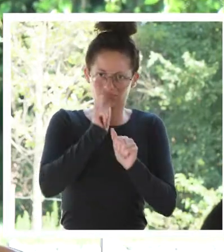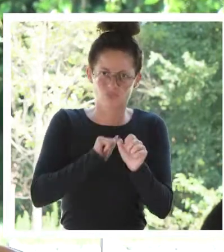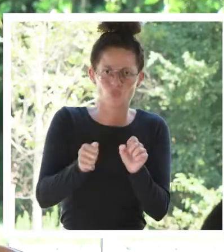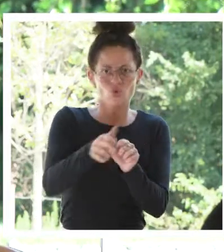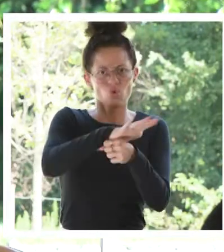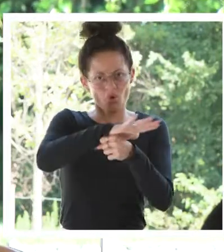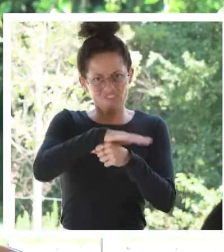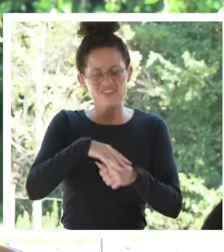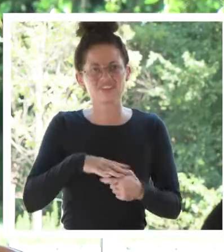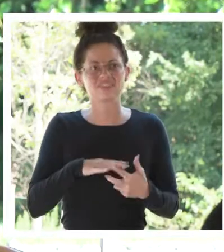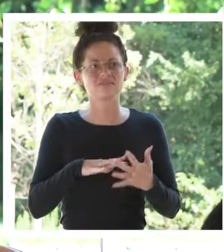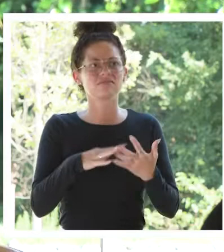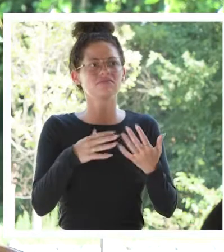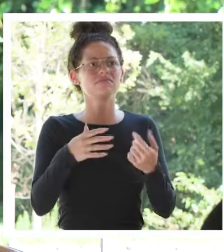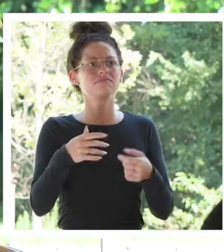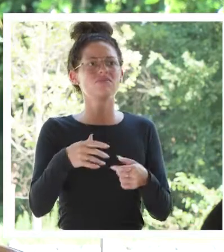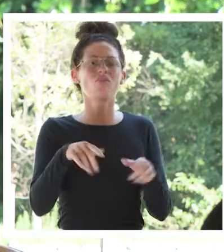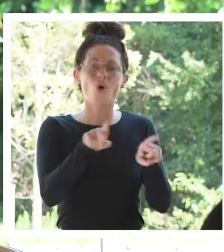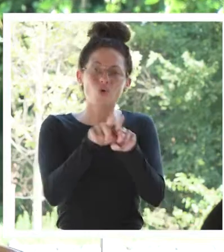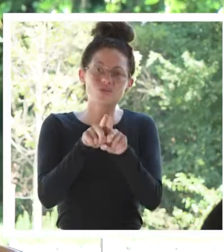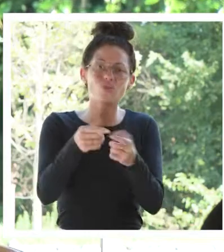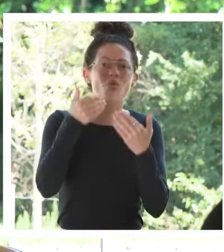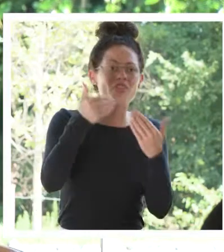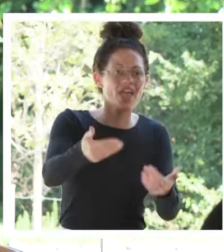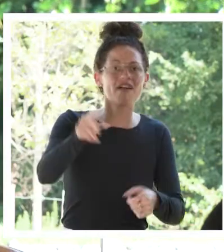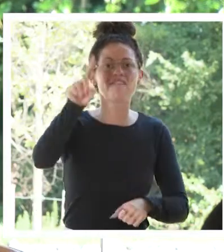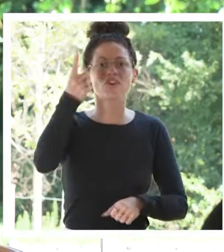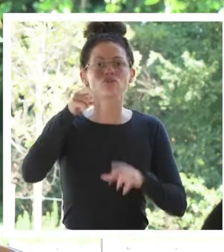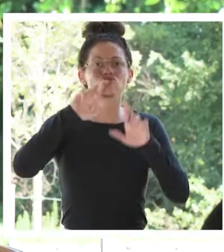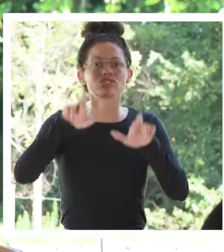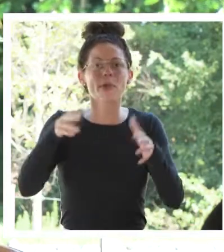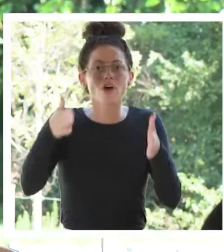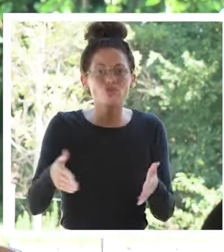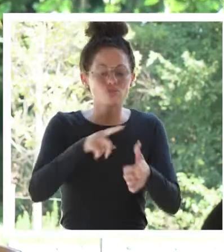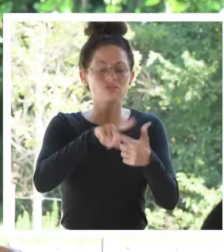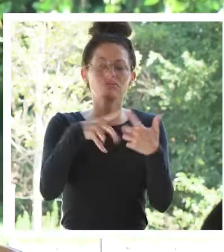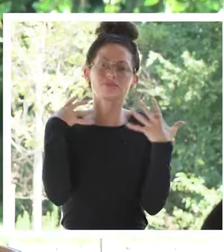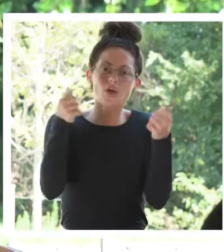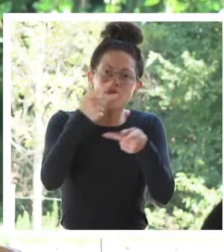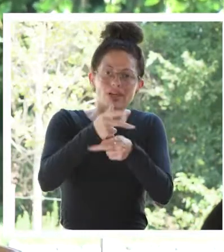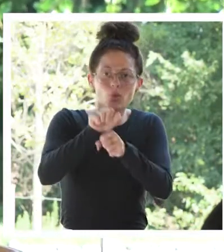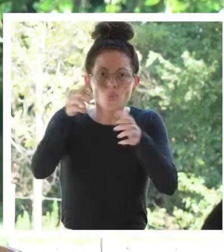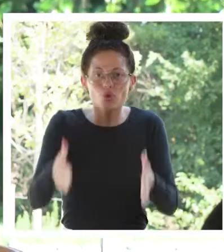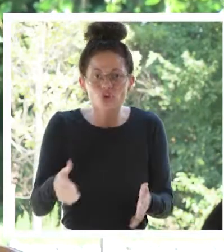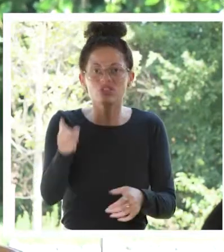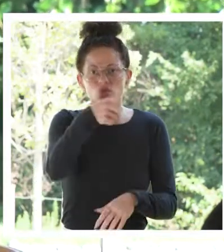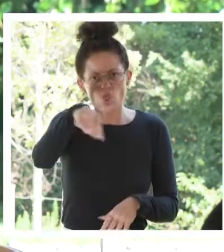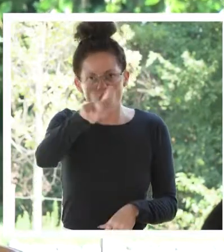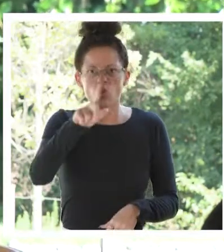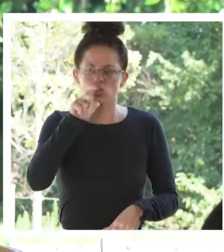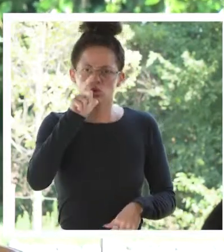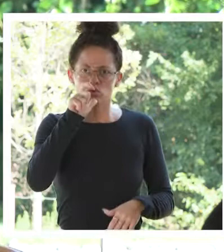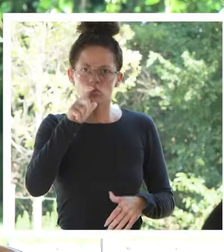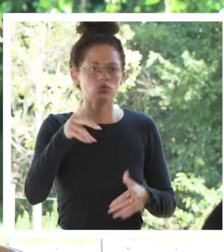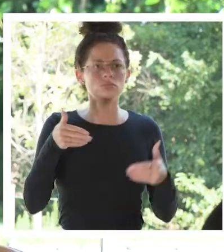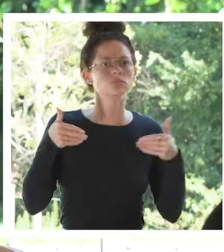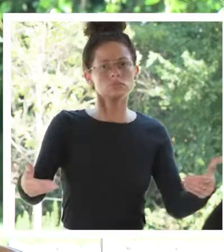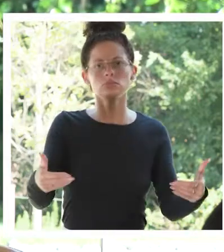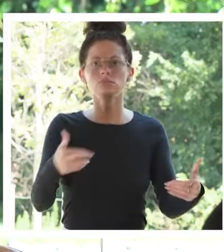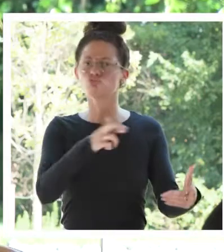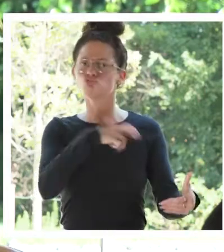our first responders, our hospitals, our healthcare workers, all those people who did put themselves at risk, who put their lives on the